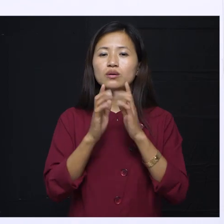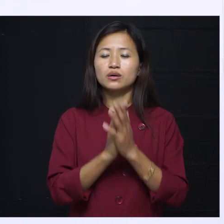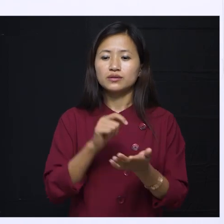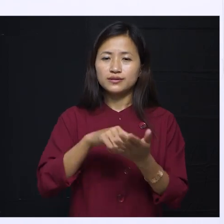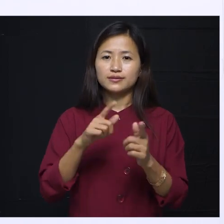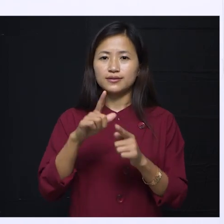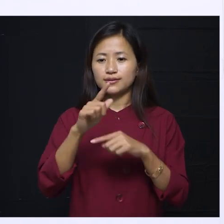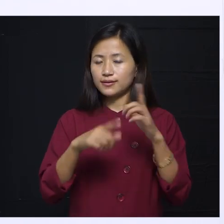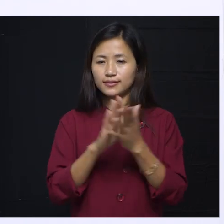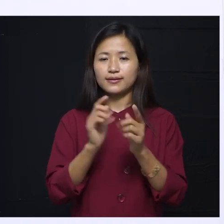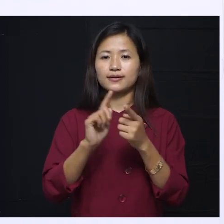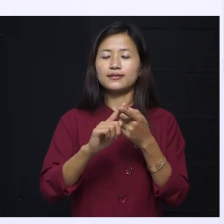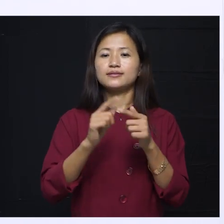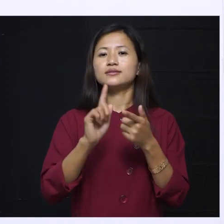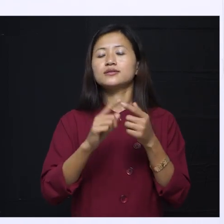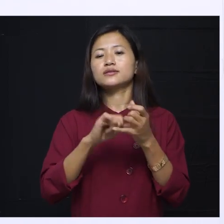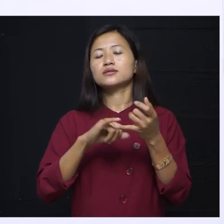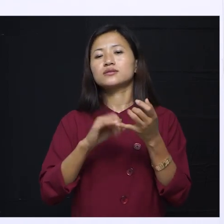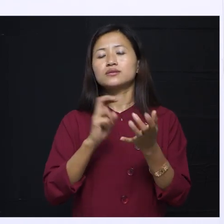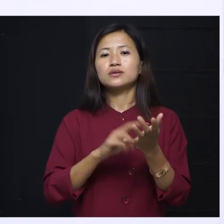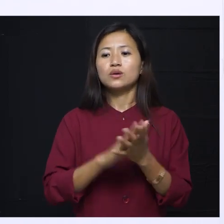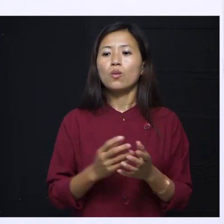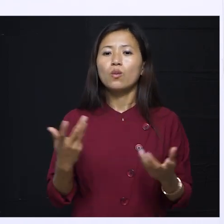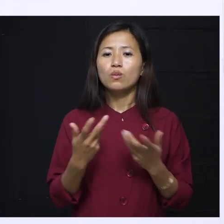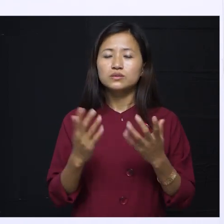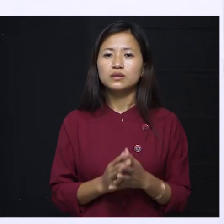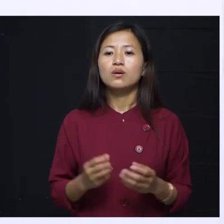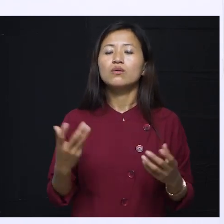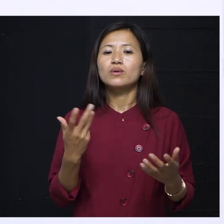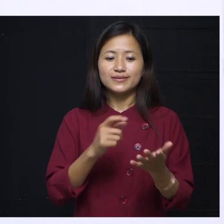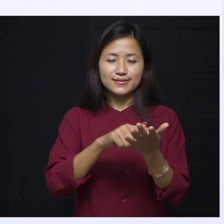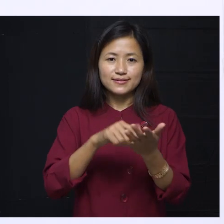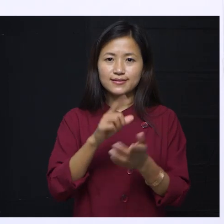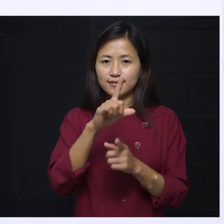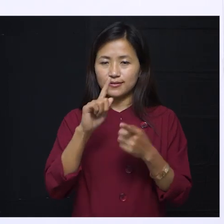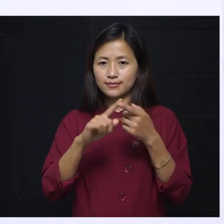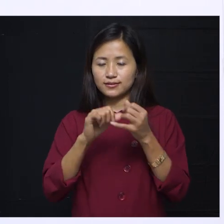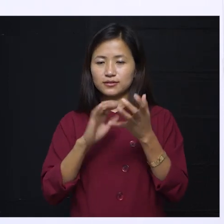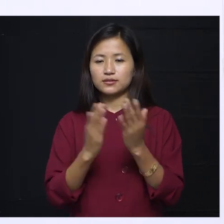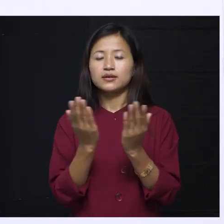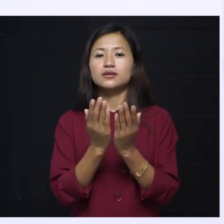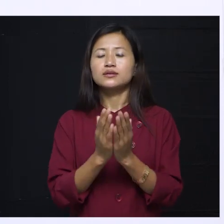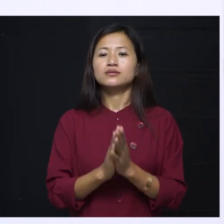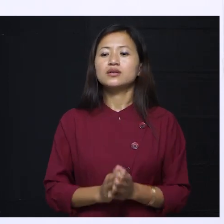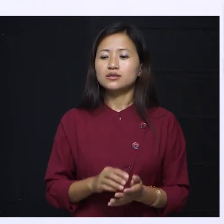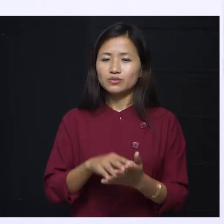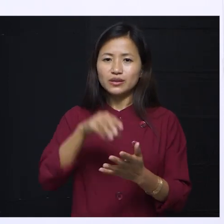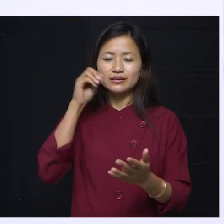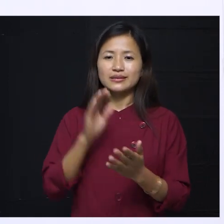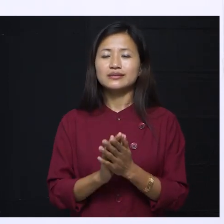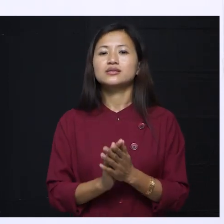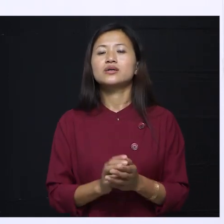Toasted English. So some of you might be wondering, what is this lesson all about? So the lesson is all about language, especially to do